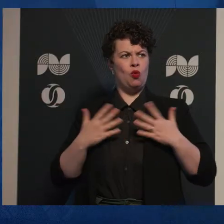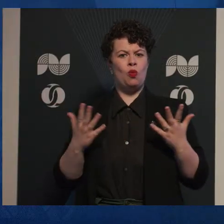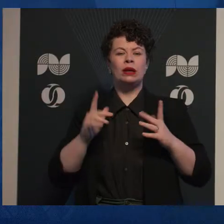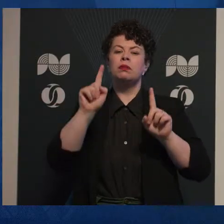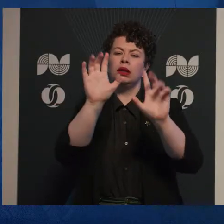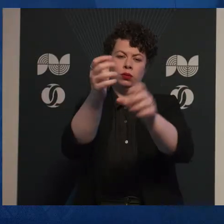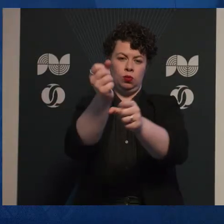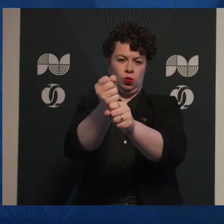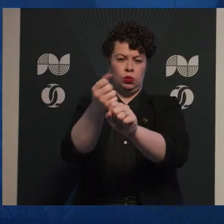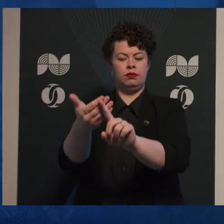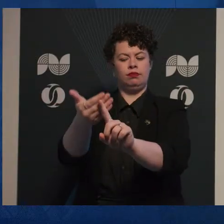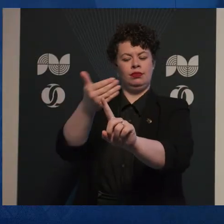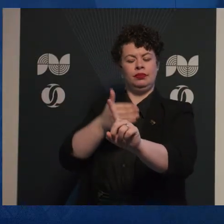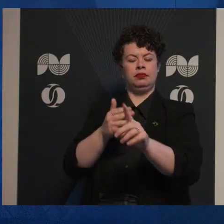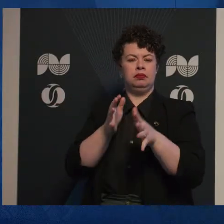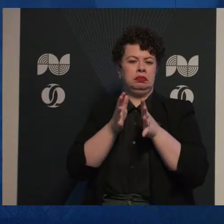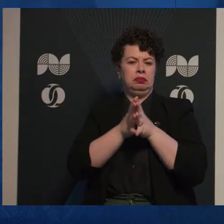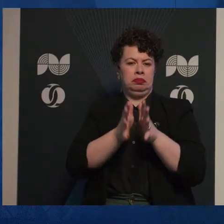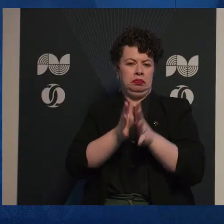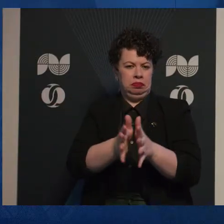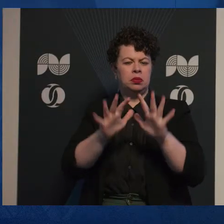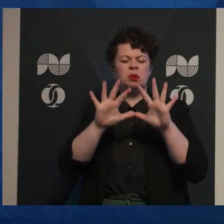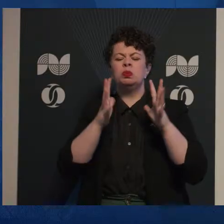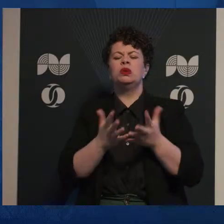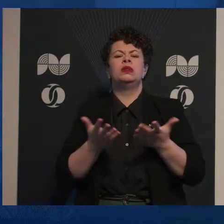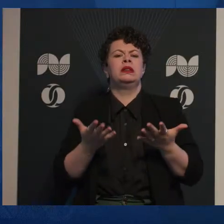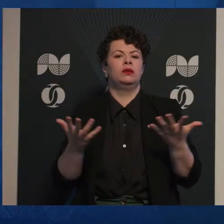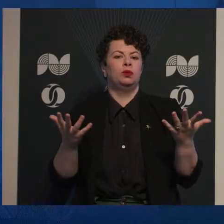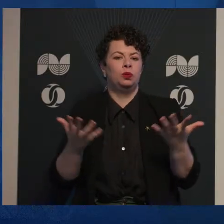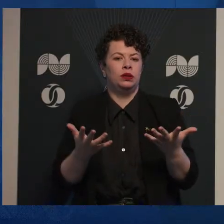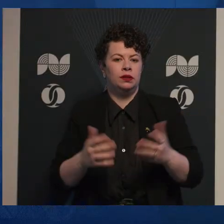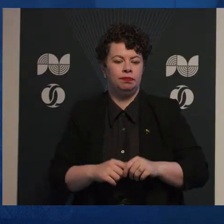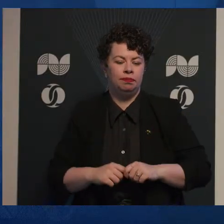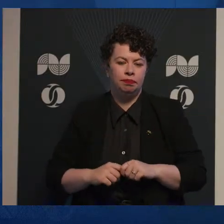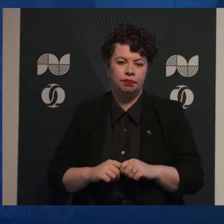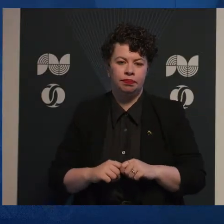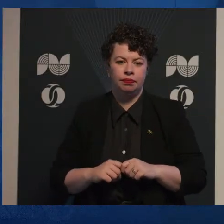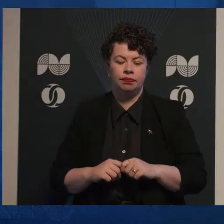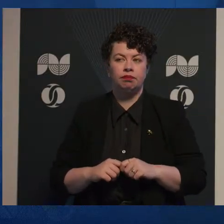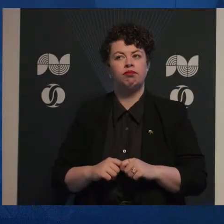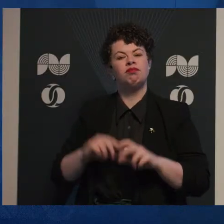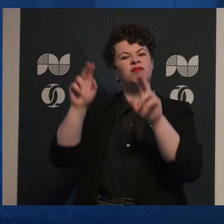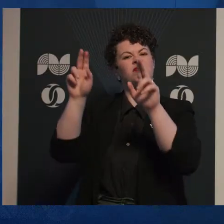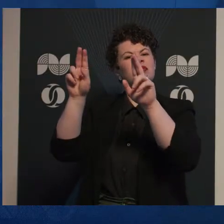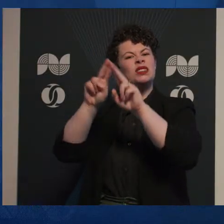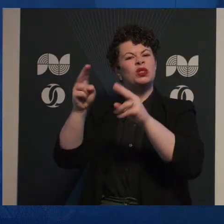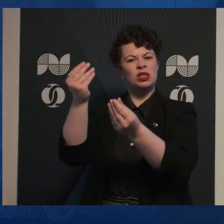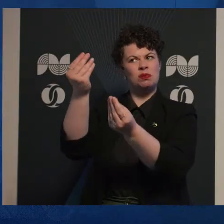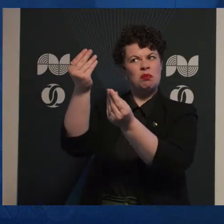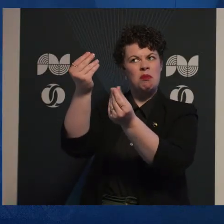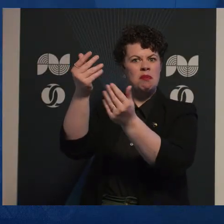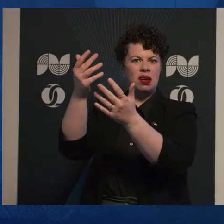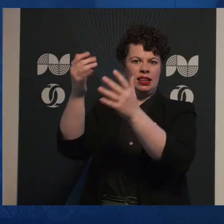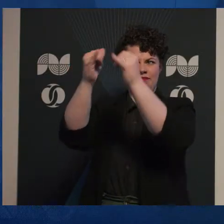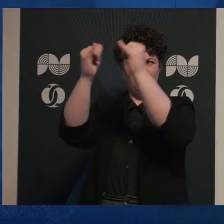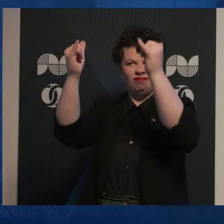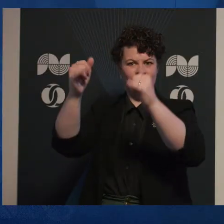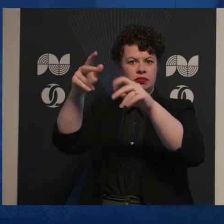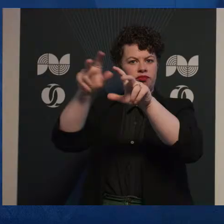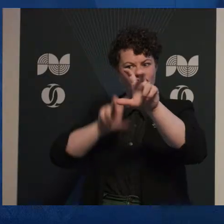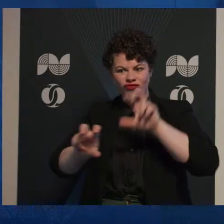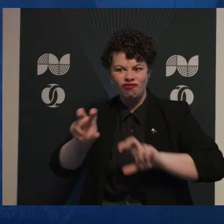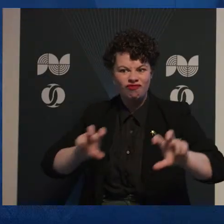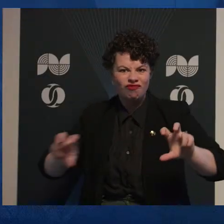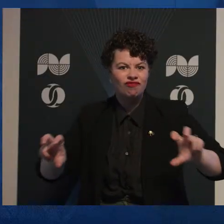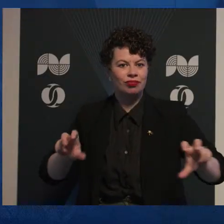little bit myself first. Because the IFIs, all the multilateral institutions, were of course set